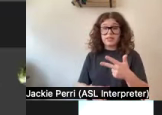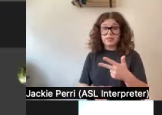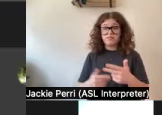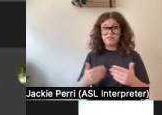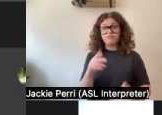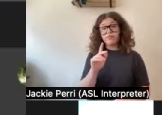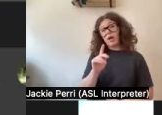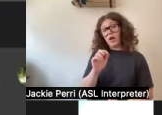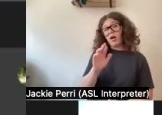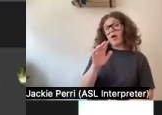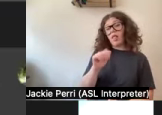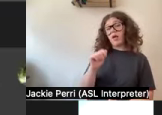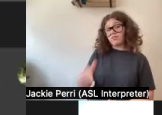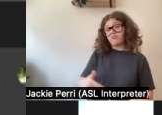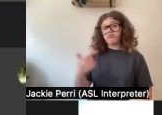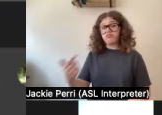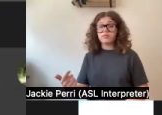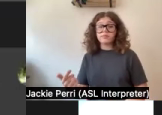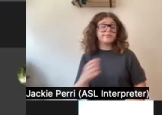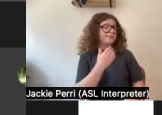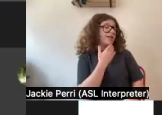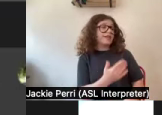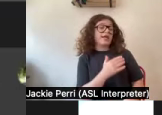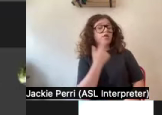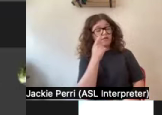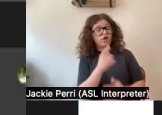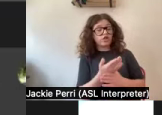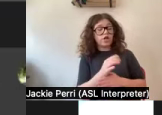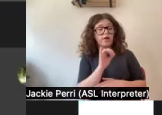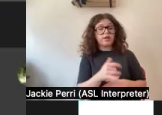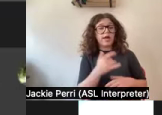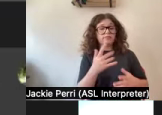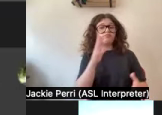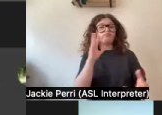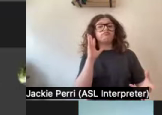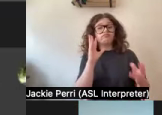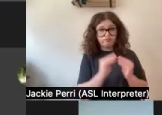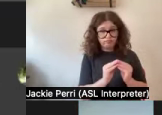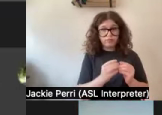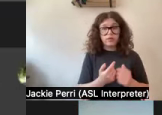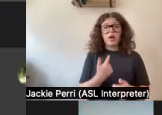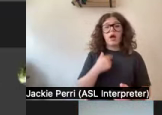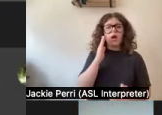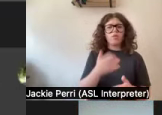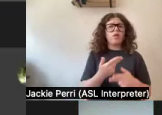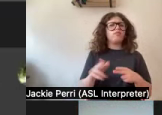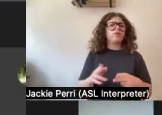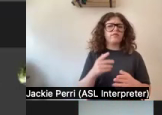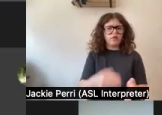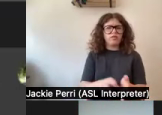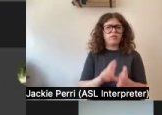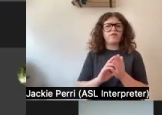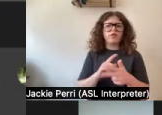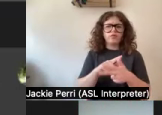please. Thank you, Odie, for sharing that overview. So I'm going to briefly go through the demands of the Sex Ed Works